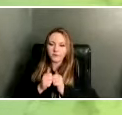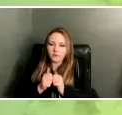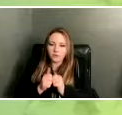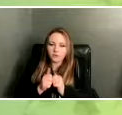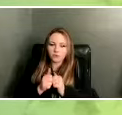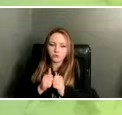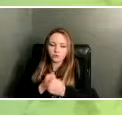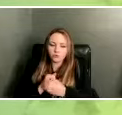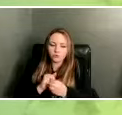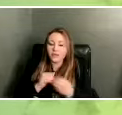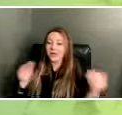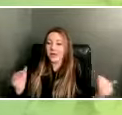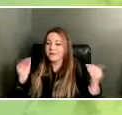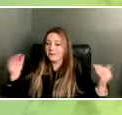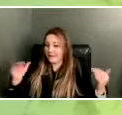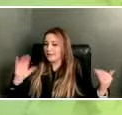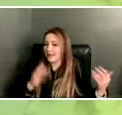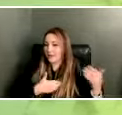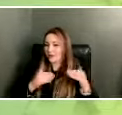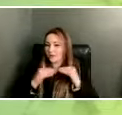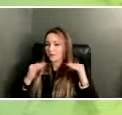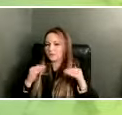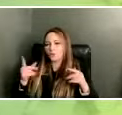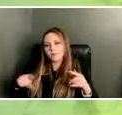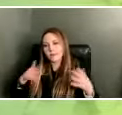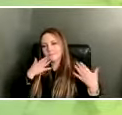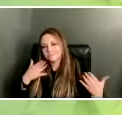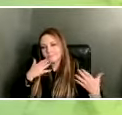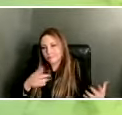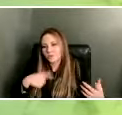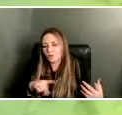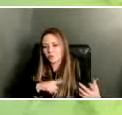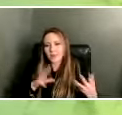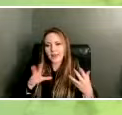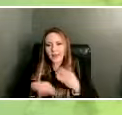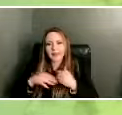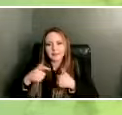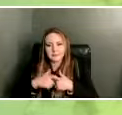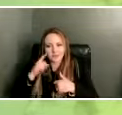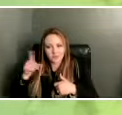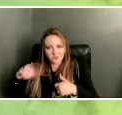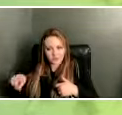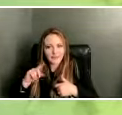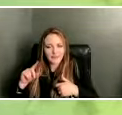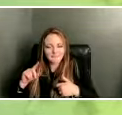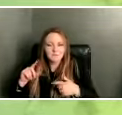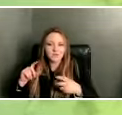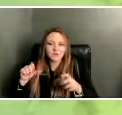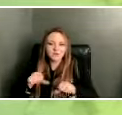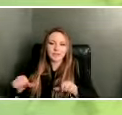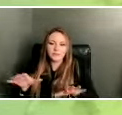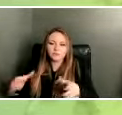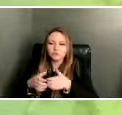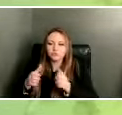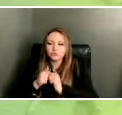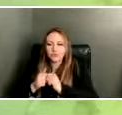basically advance health equity? So they appreciated that we actually built in time for them, just set aside time for them to be able to get together and